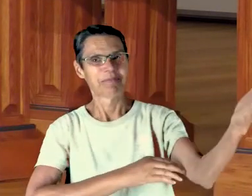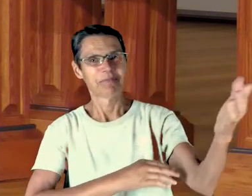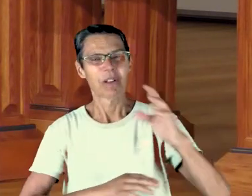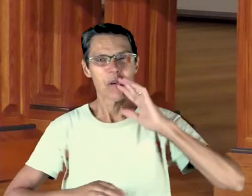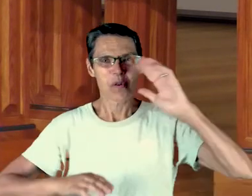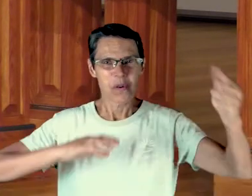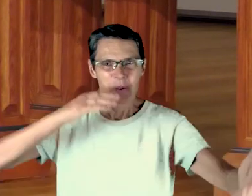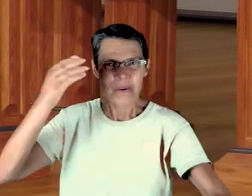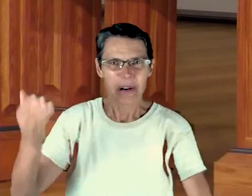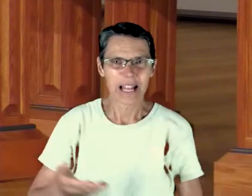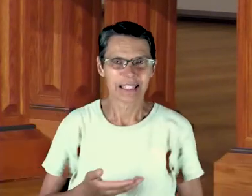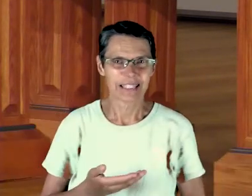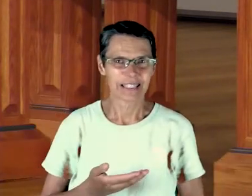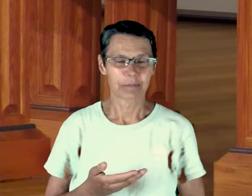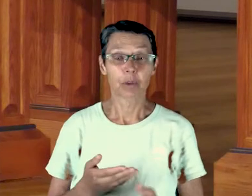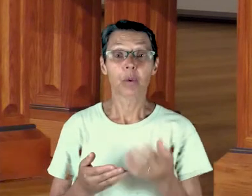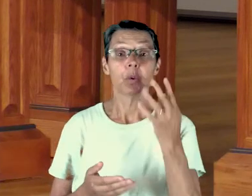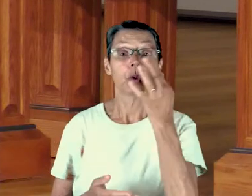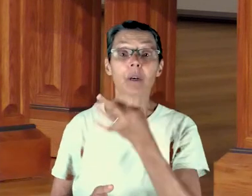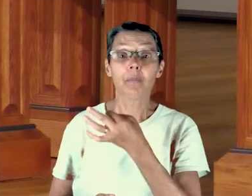Welcome to communion.